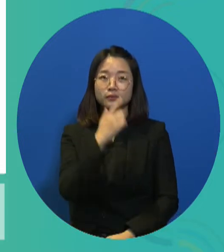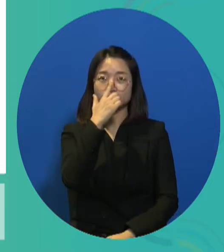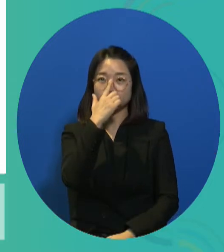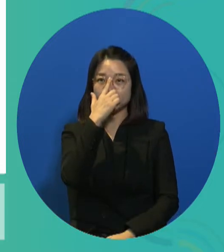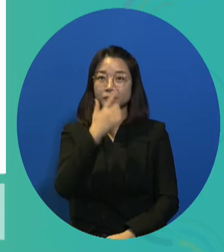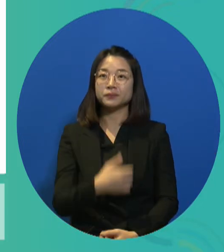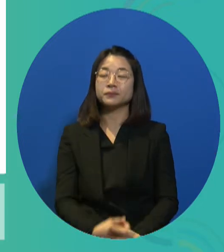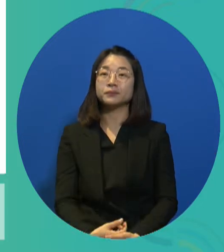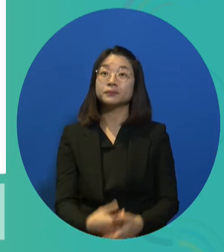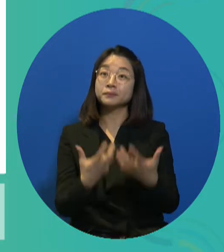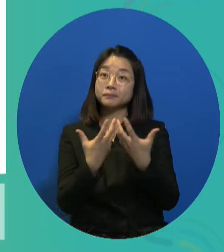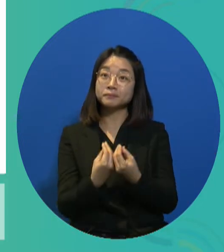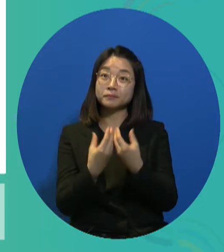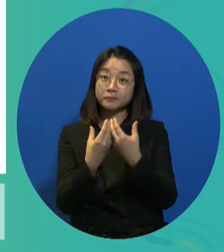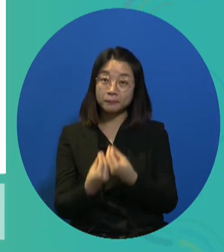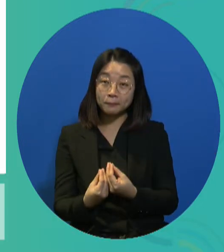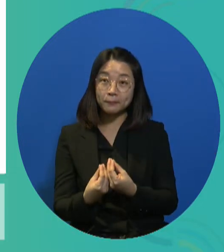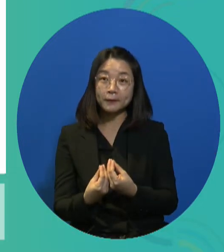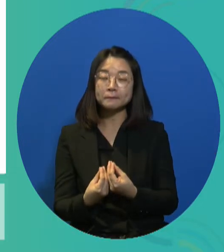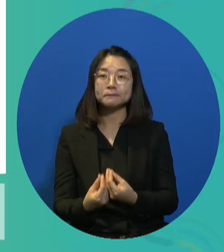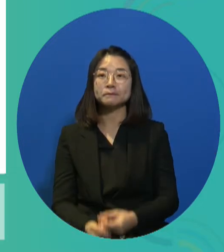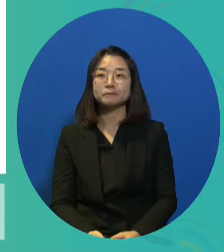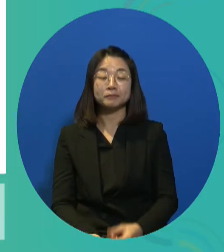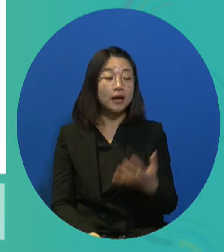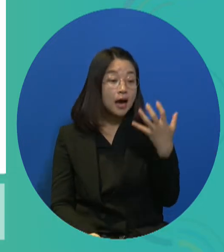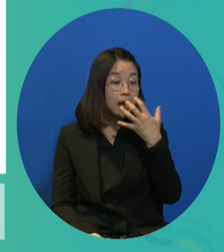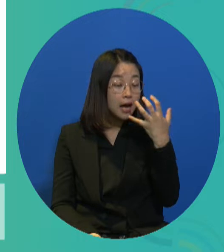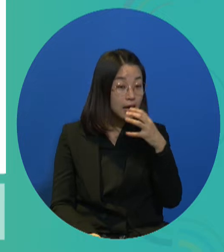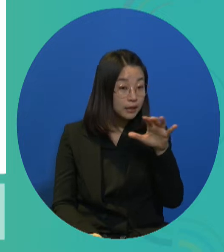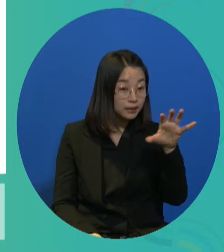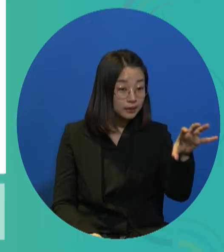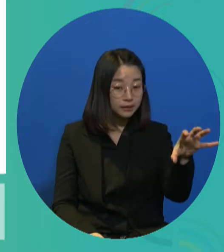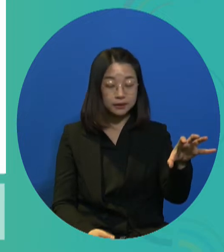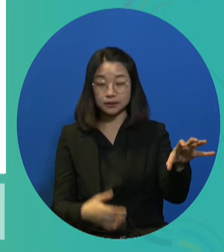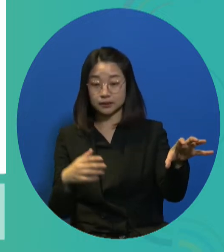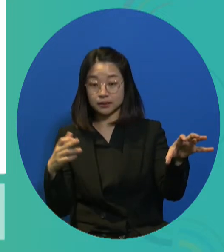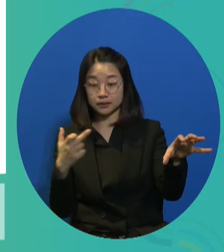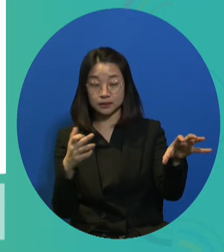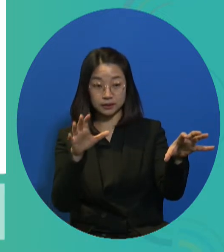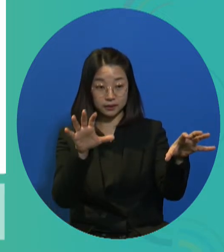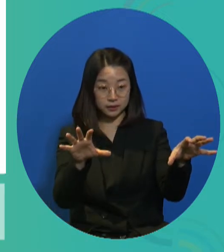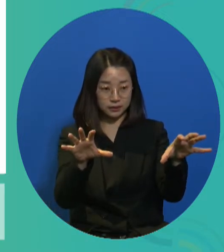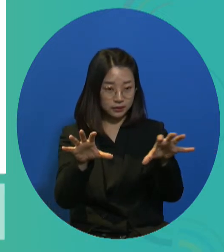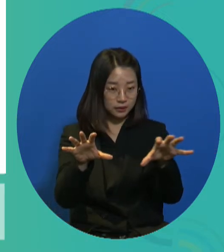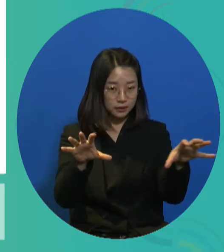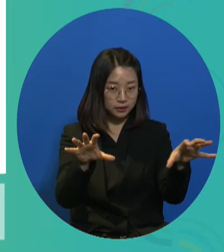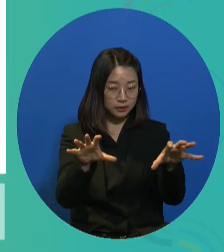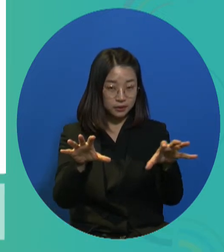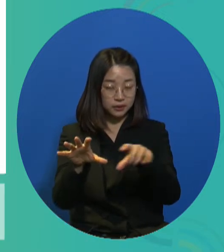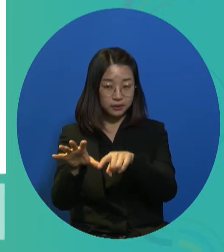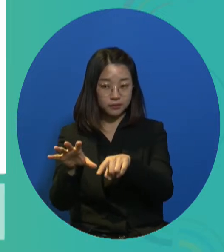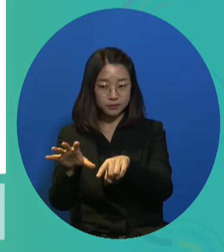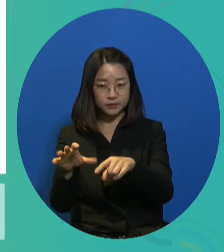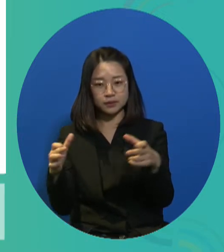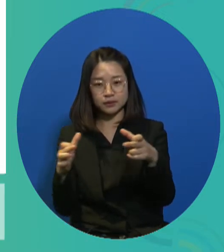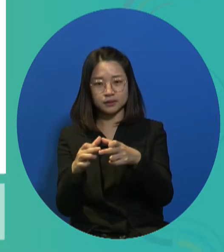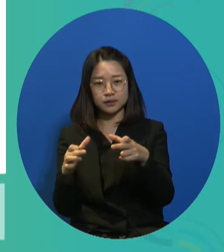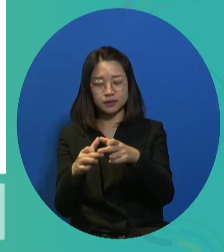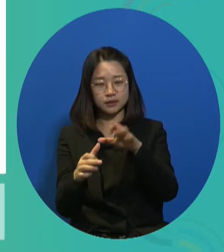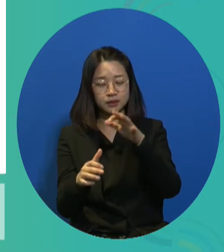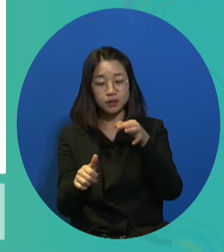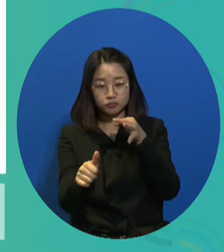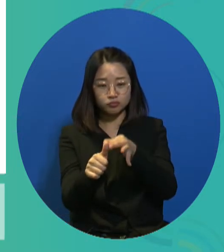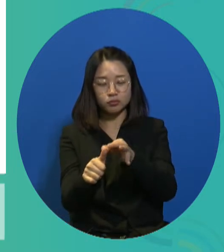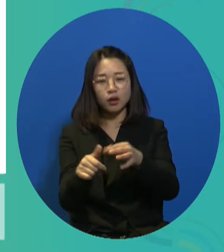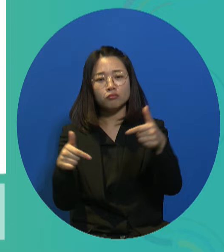times harder than non-disabled people by the cuts. But for disabled people with high support